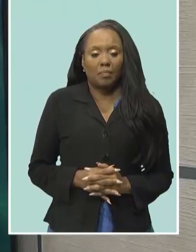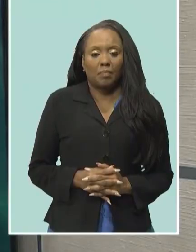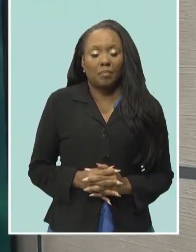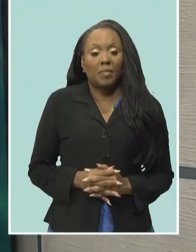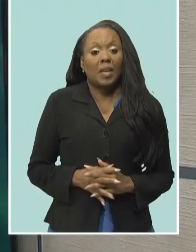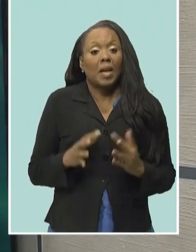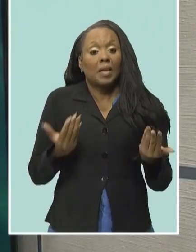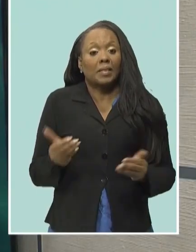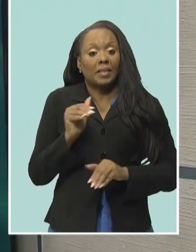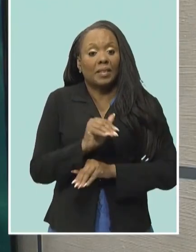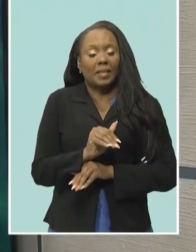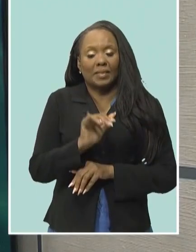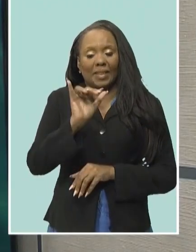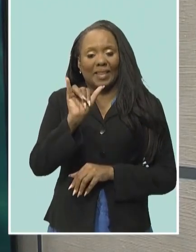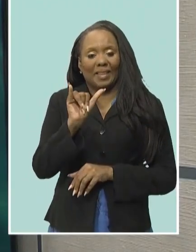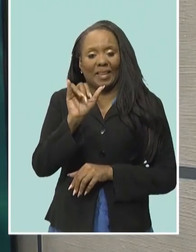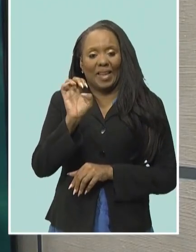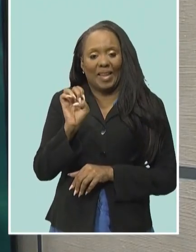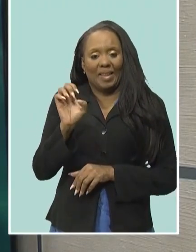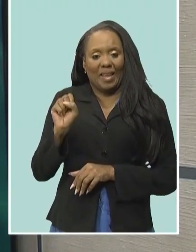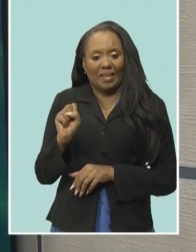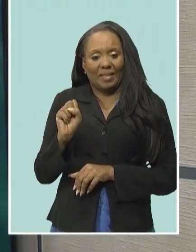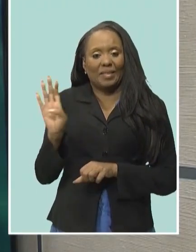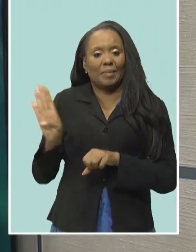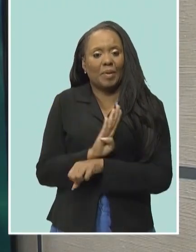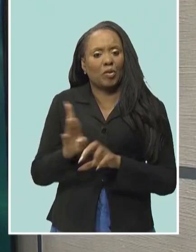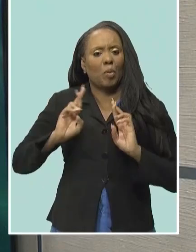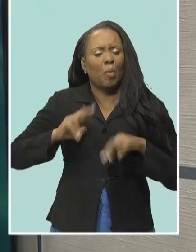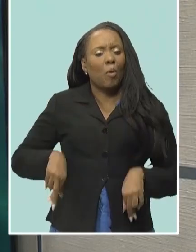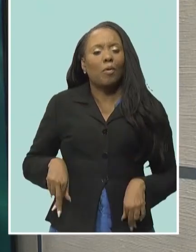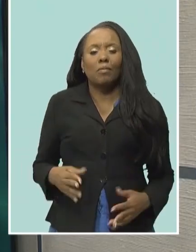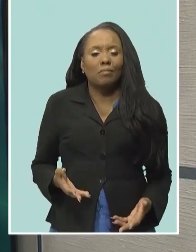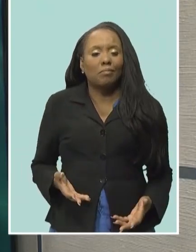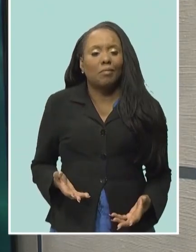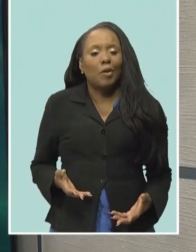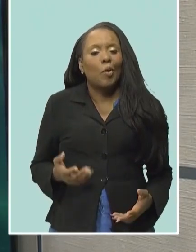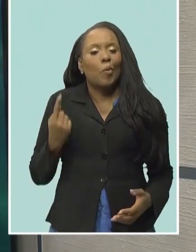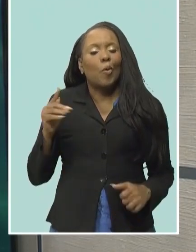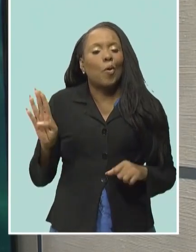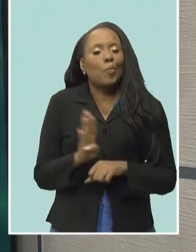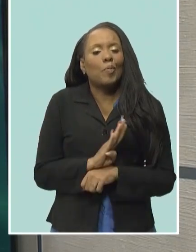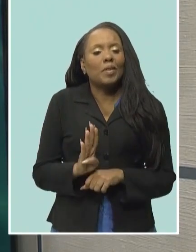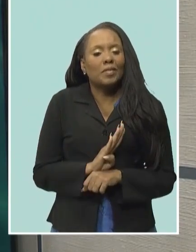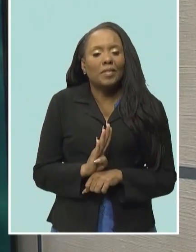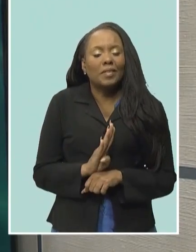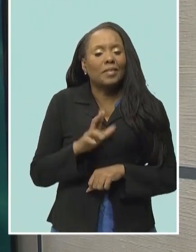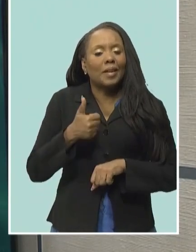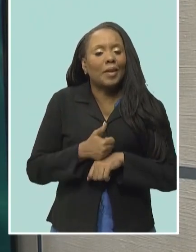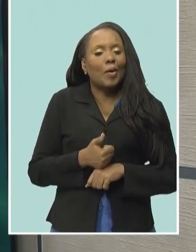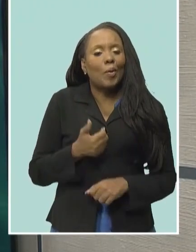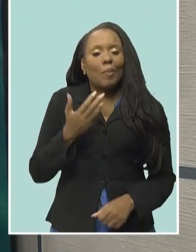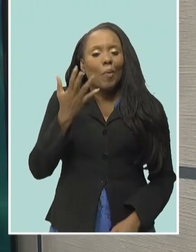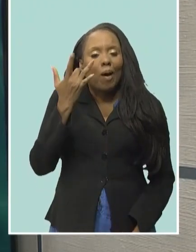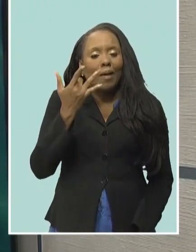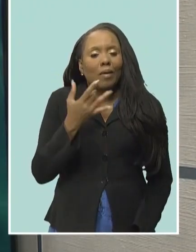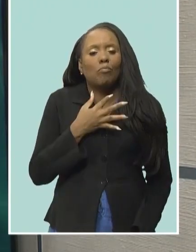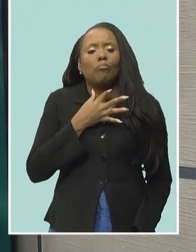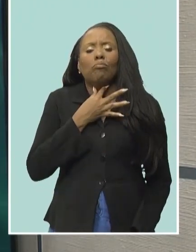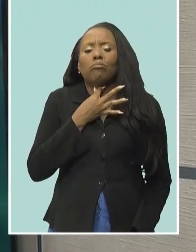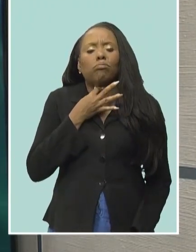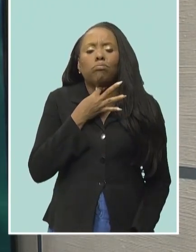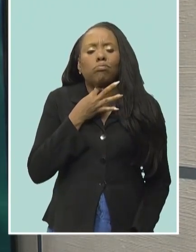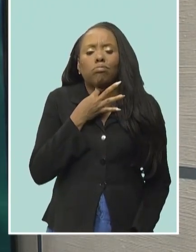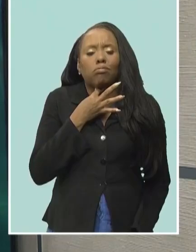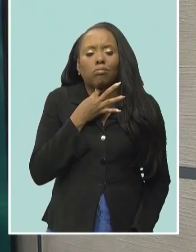In tonight's Yes Business Report, it was some good old-fashioned curiosity that was partially responsible for this entrepreneur making her mark